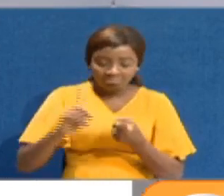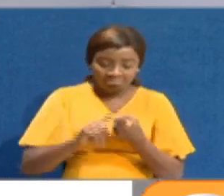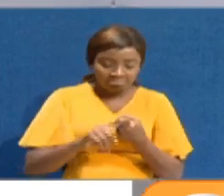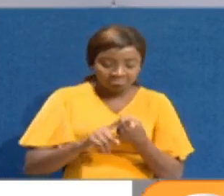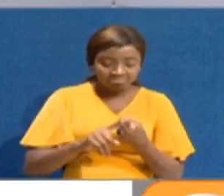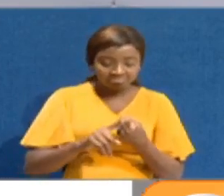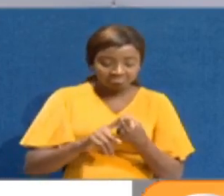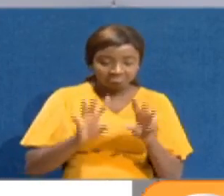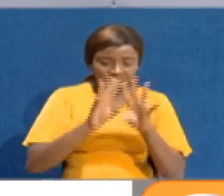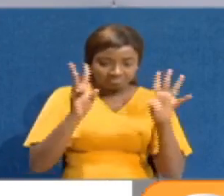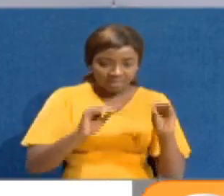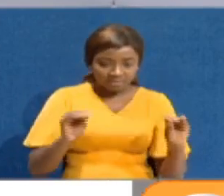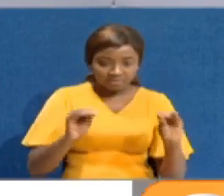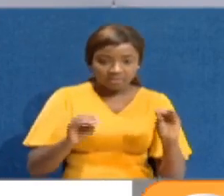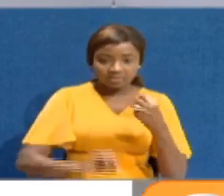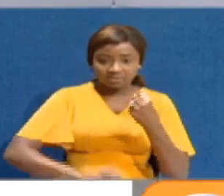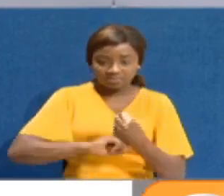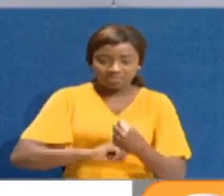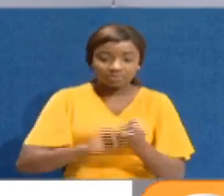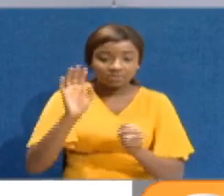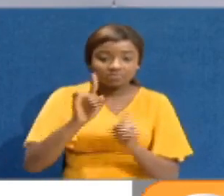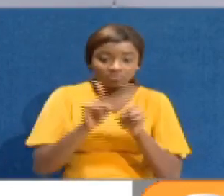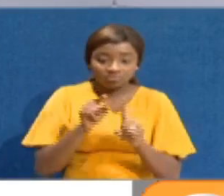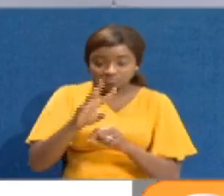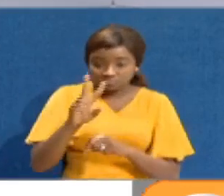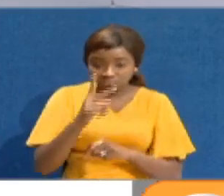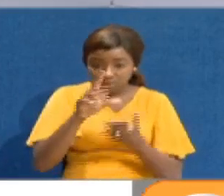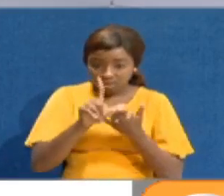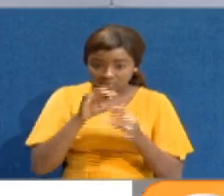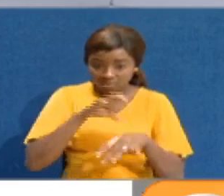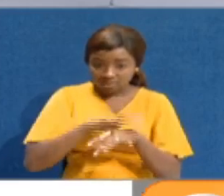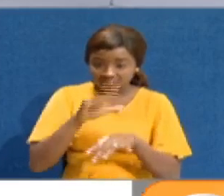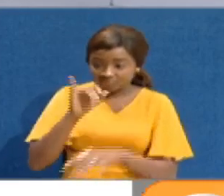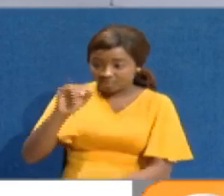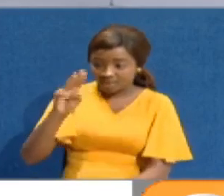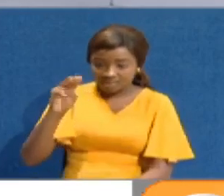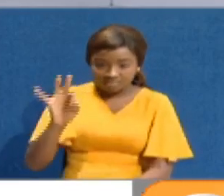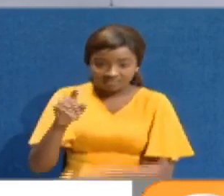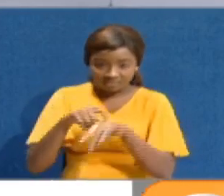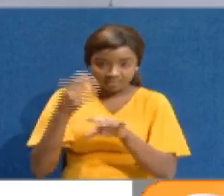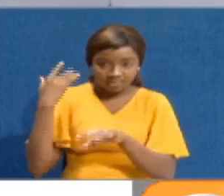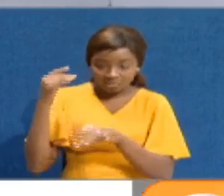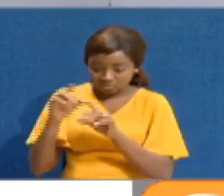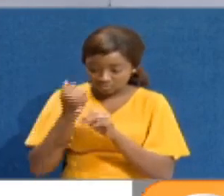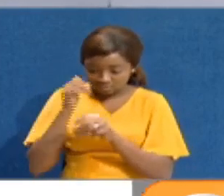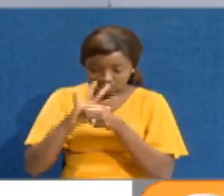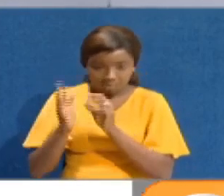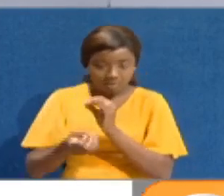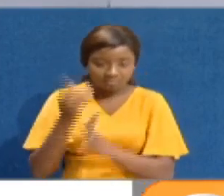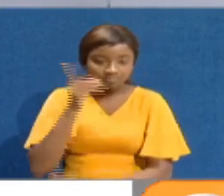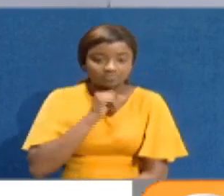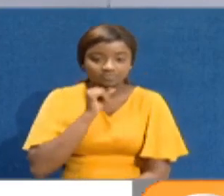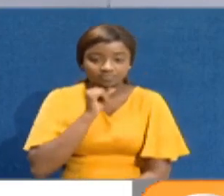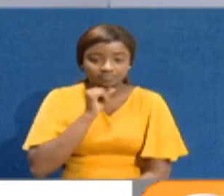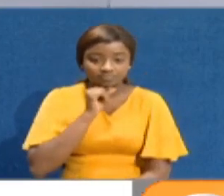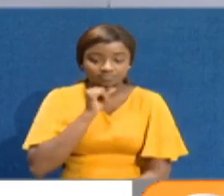budgetary support. And remember, this is the second loan we're getting from IMF since the COVID-19 pandemic hit our